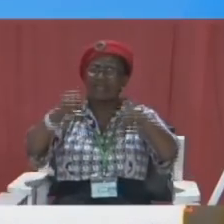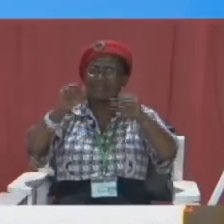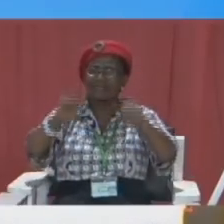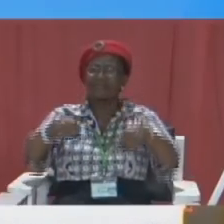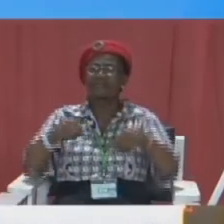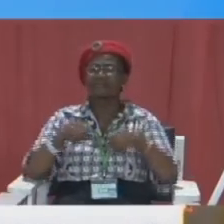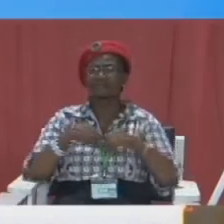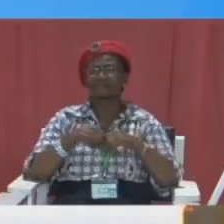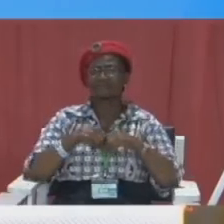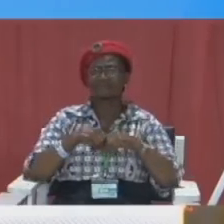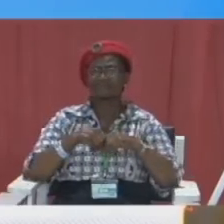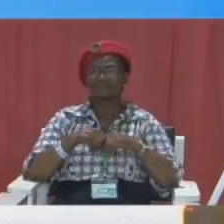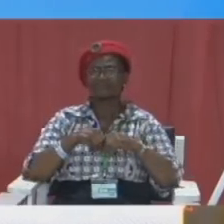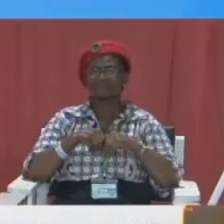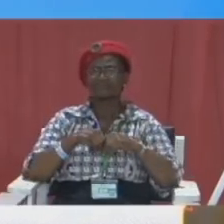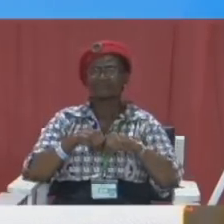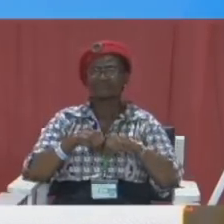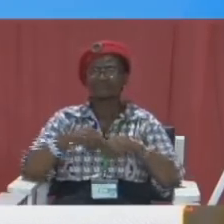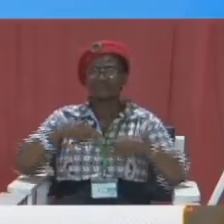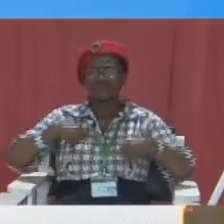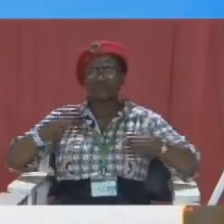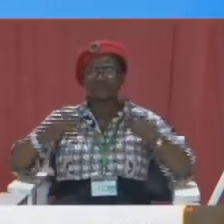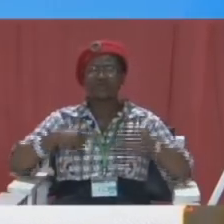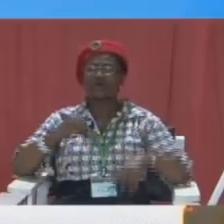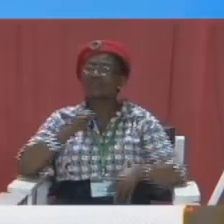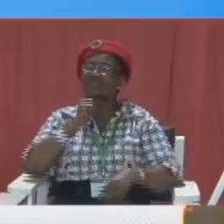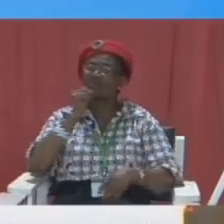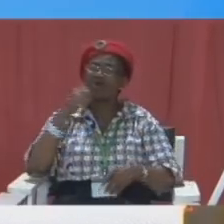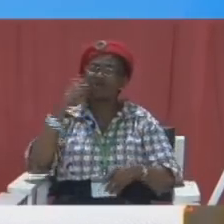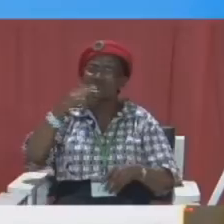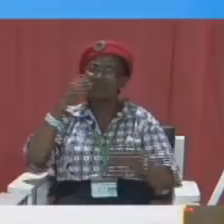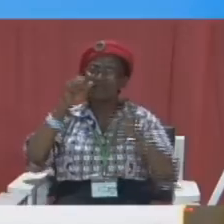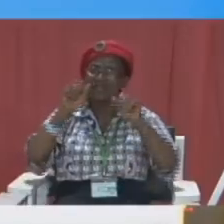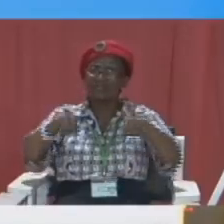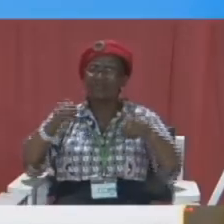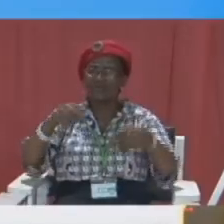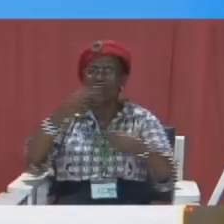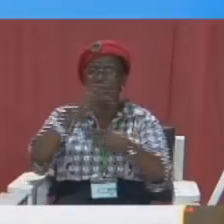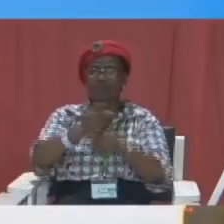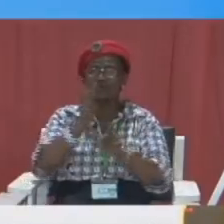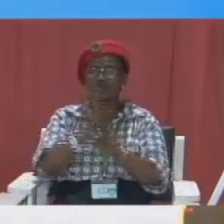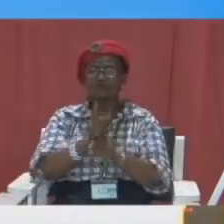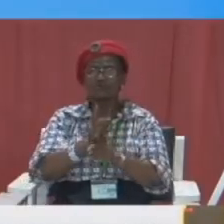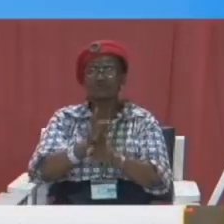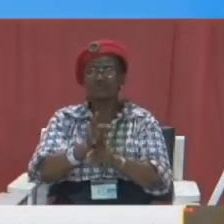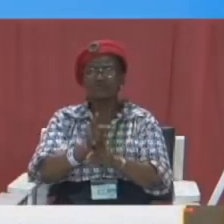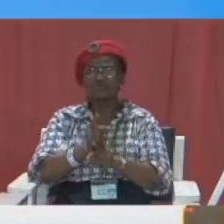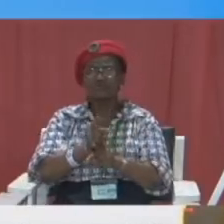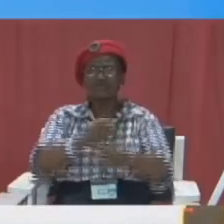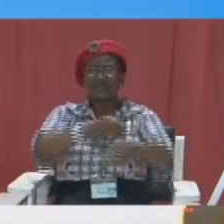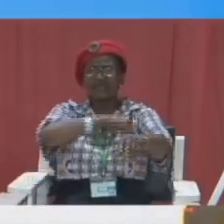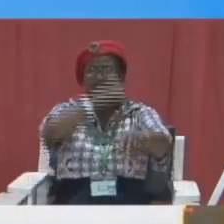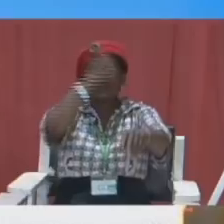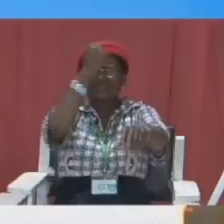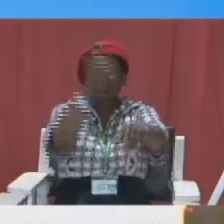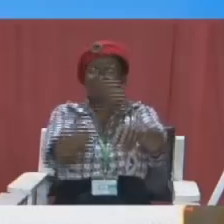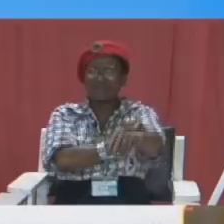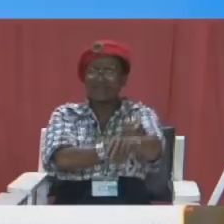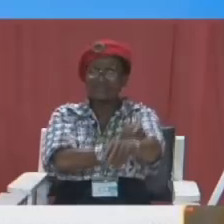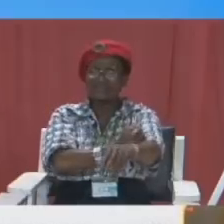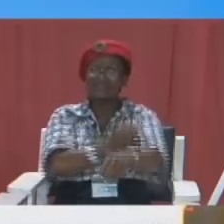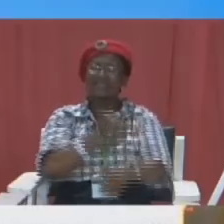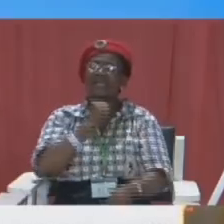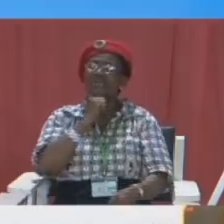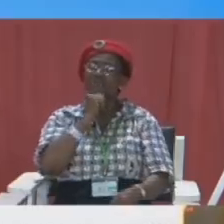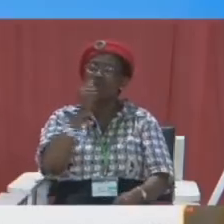unspeakable. Joy unspeakable produces strength unspeakable. Ayo ti o se